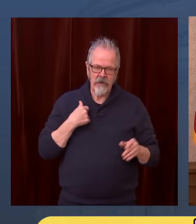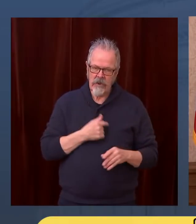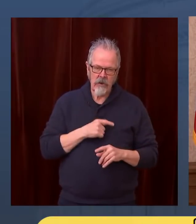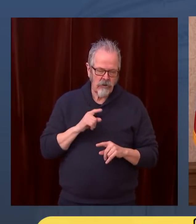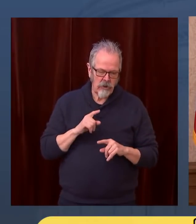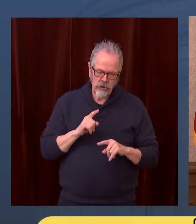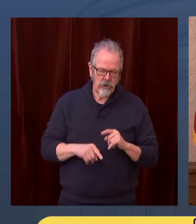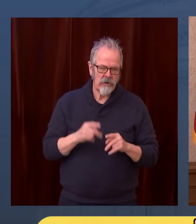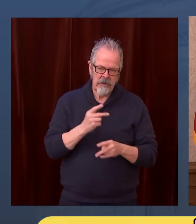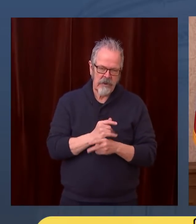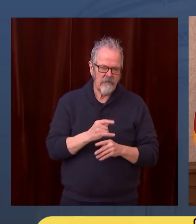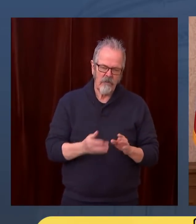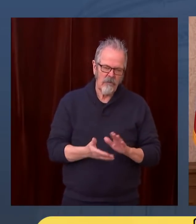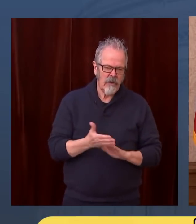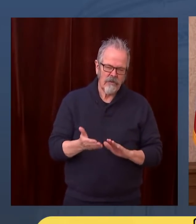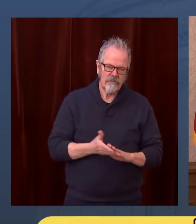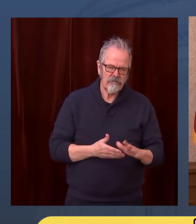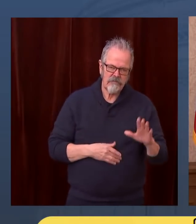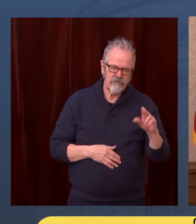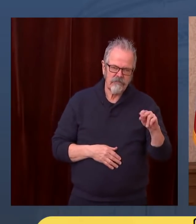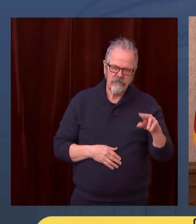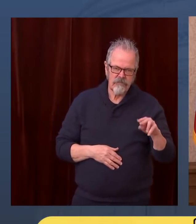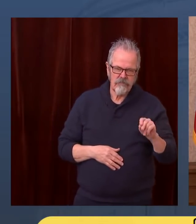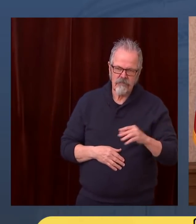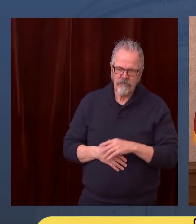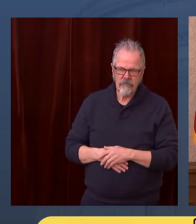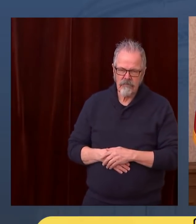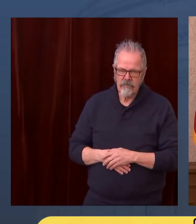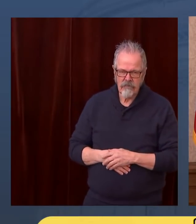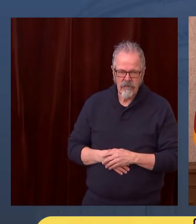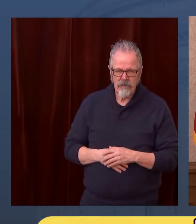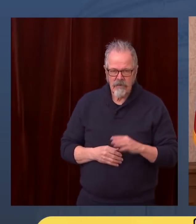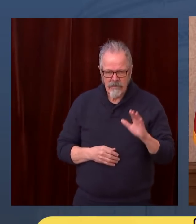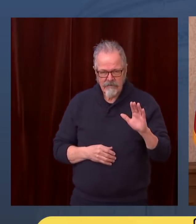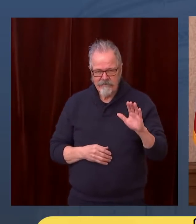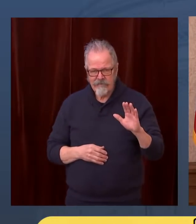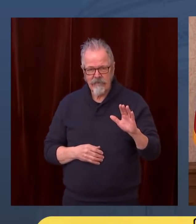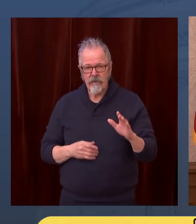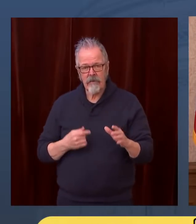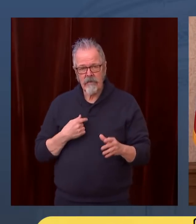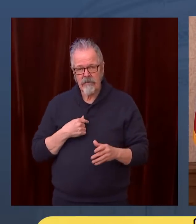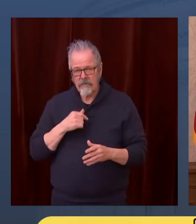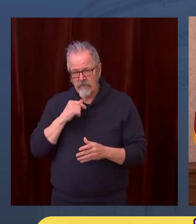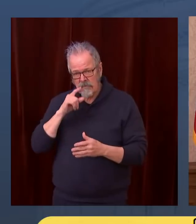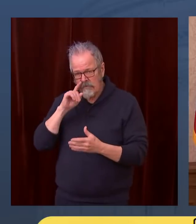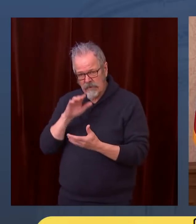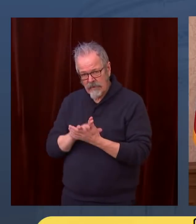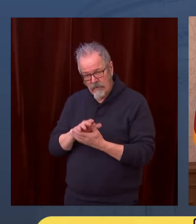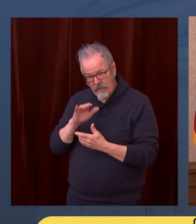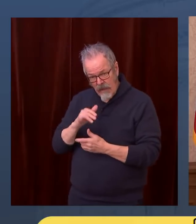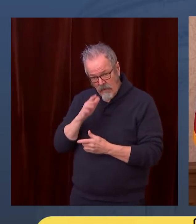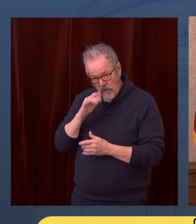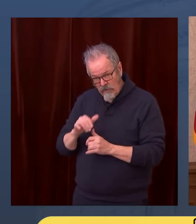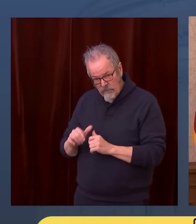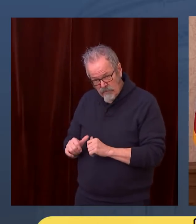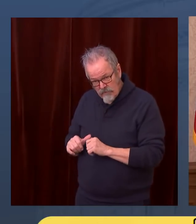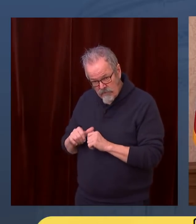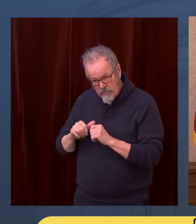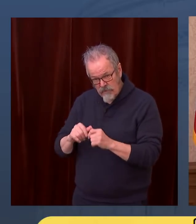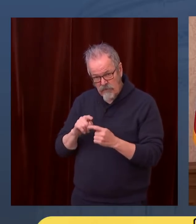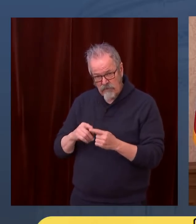And I also don't believe that the disparities will be long enough to really justify that. Fortunately, these numbers are going to come